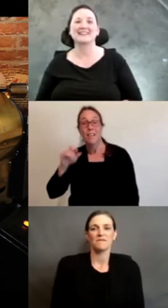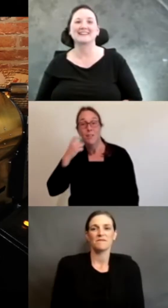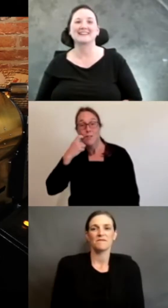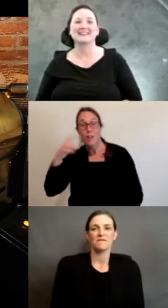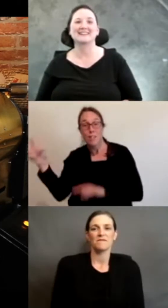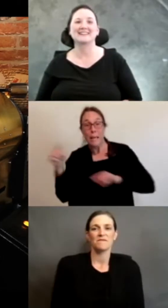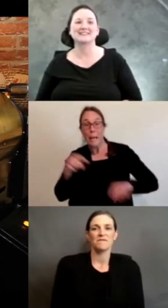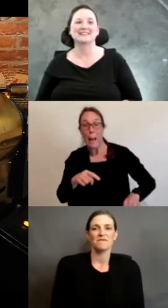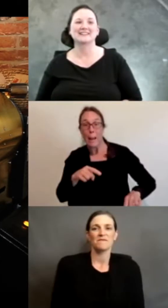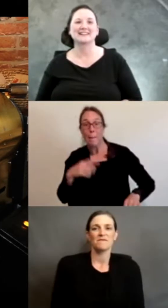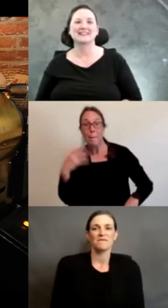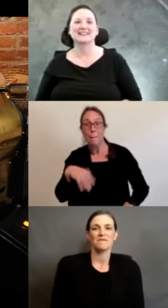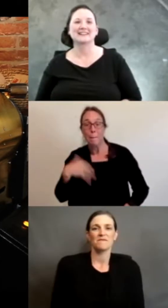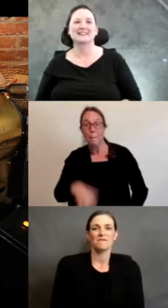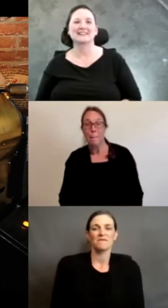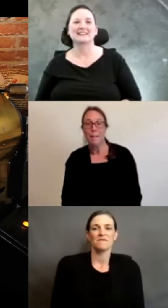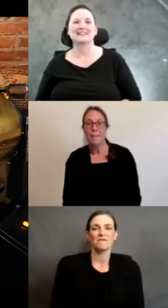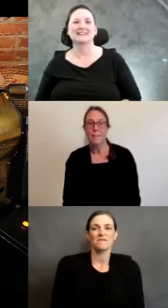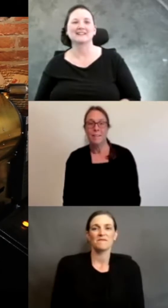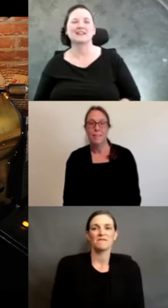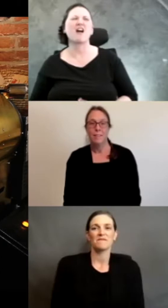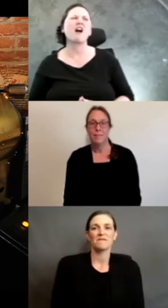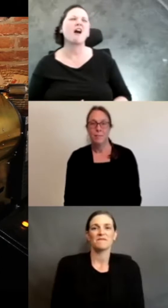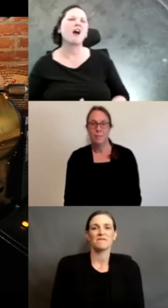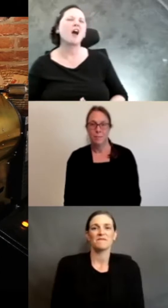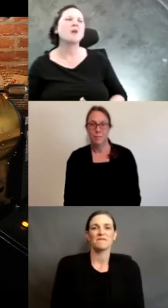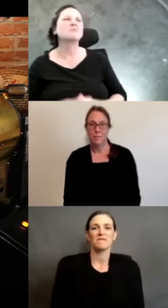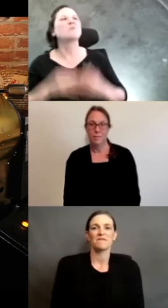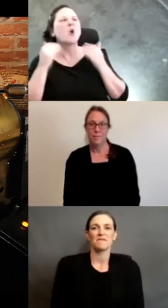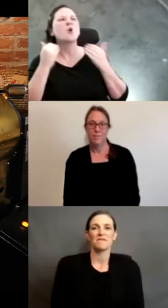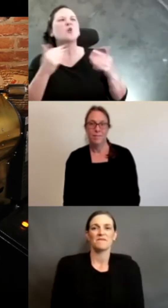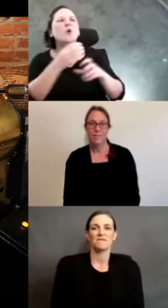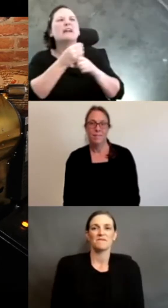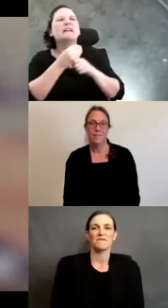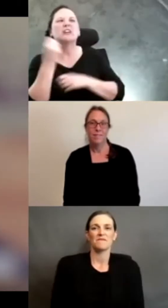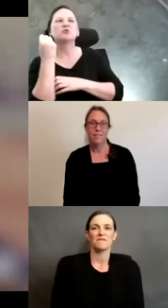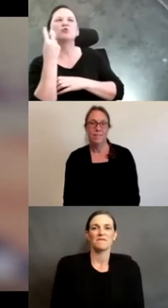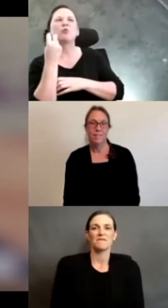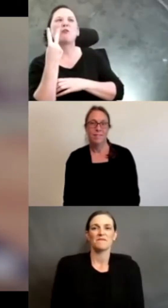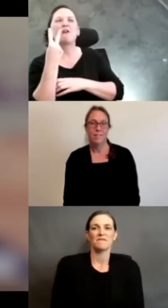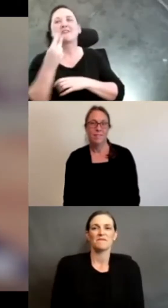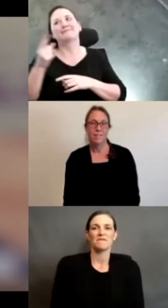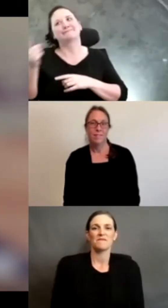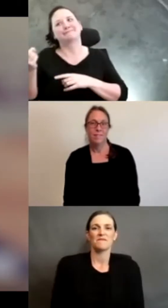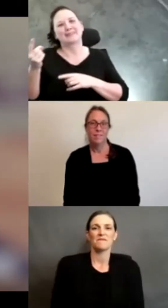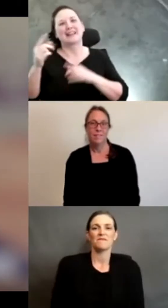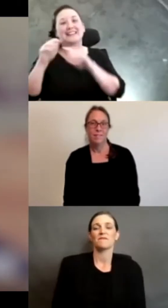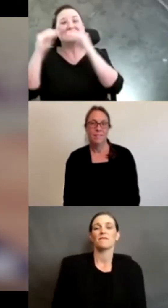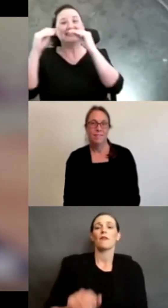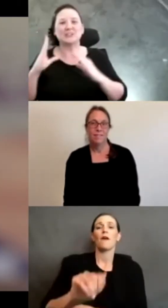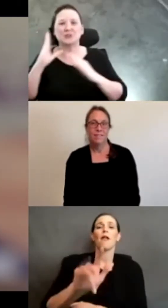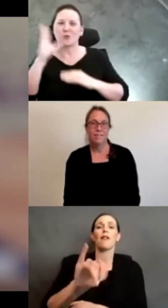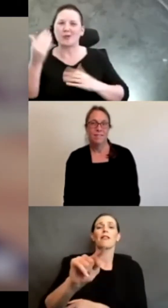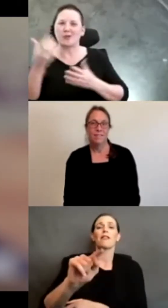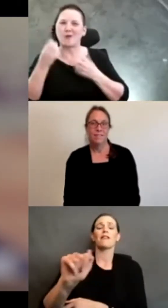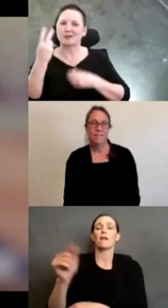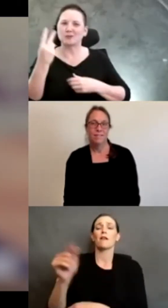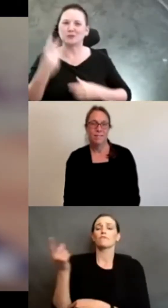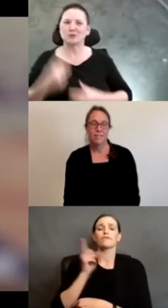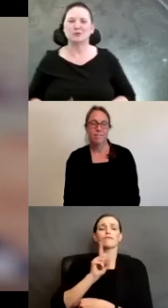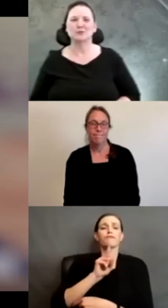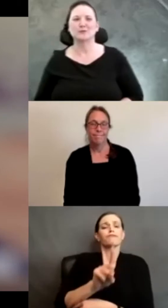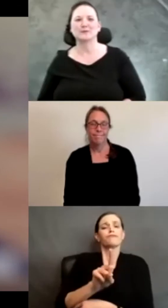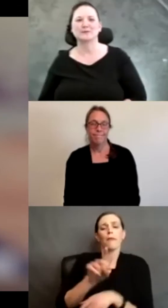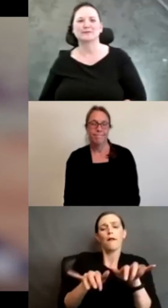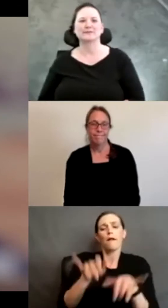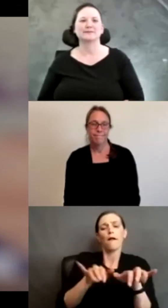dozen, Hank. You know Mr. Afra. You'll want to. Alita walks to the counter to ring up orders. Hey,